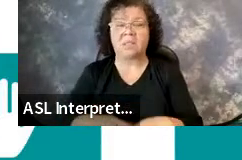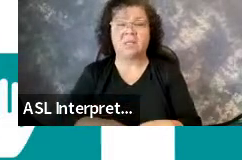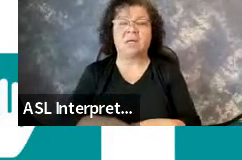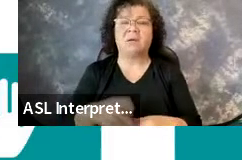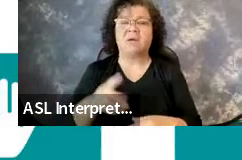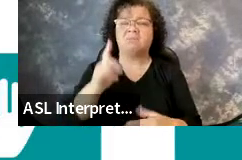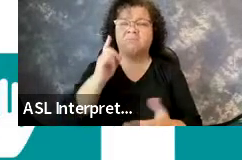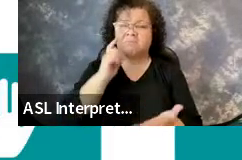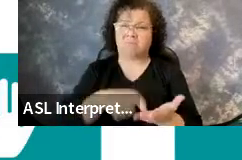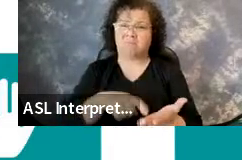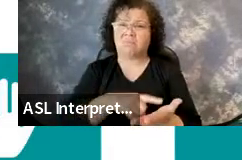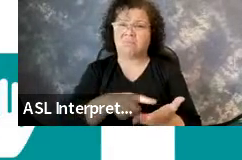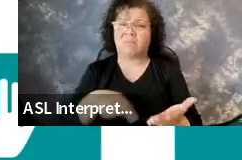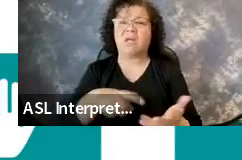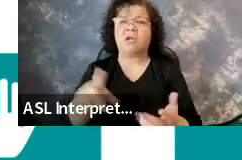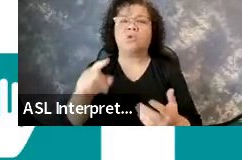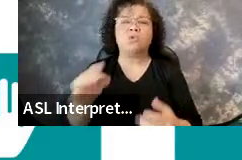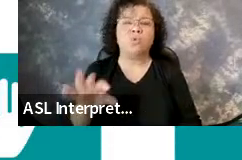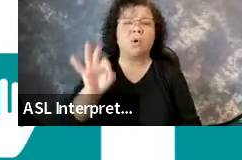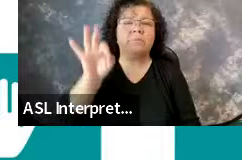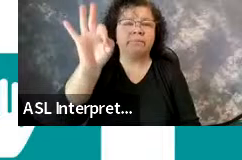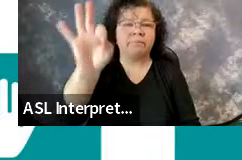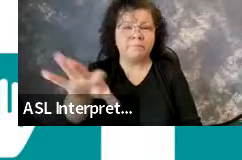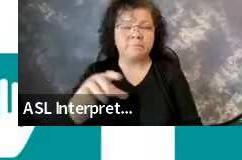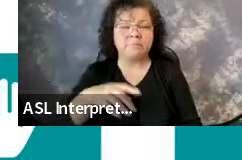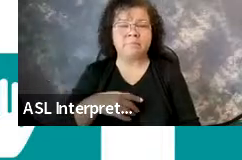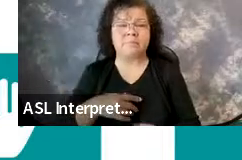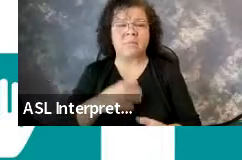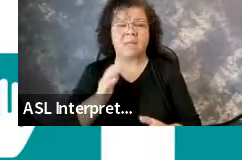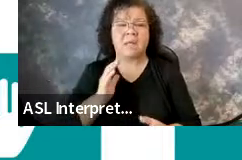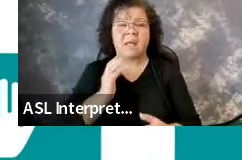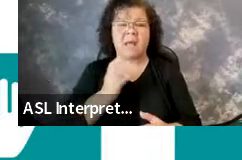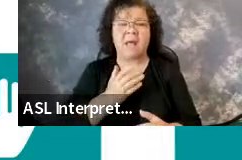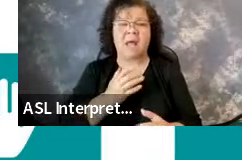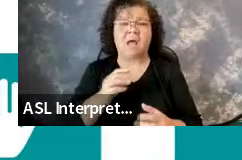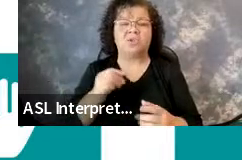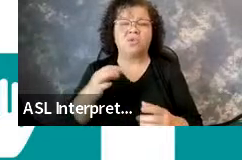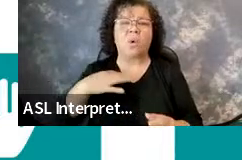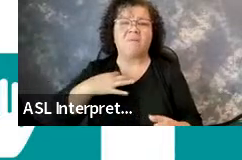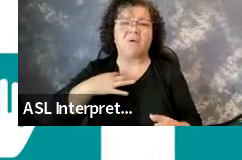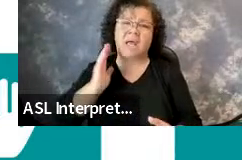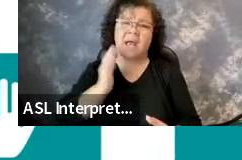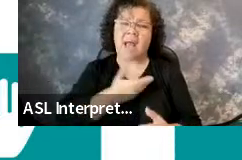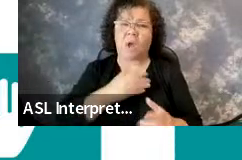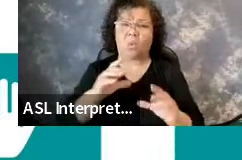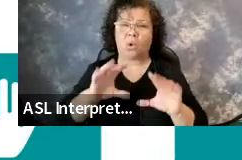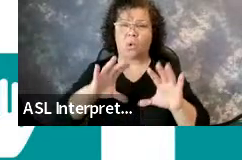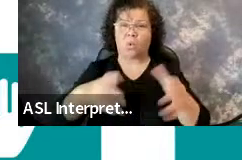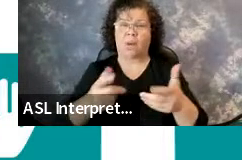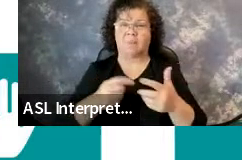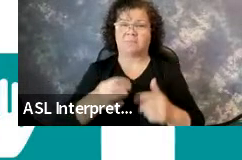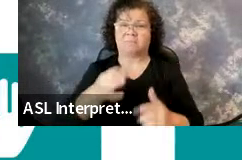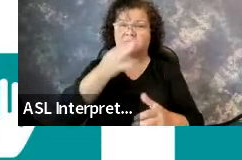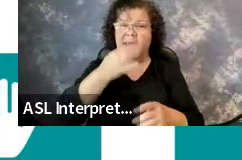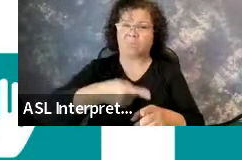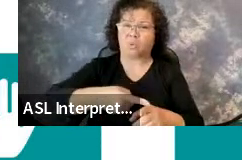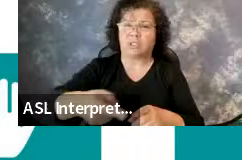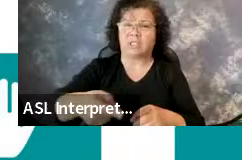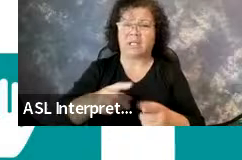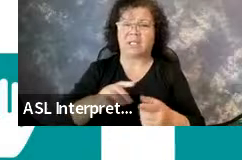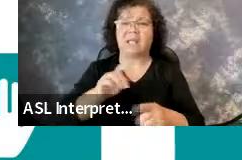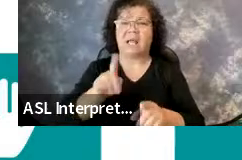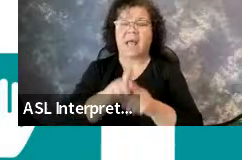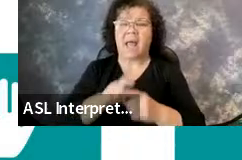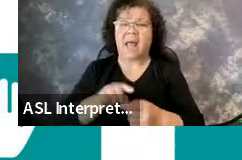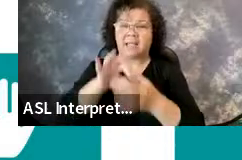was just to volunteer our group's expertise as it relates towards